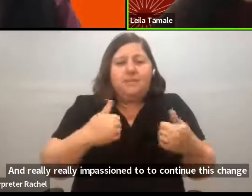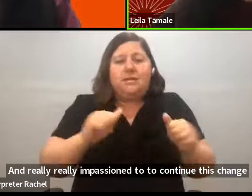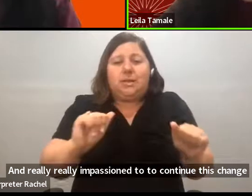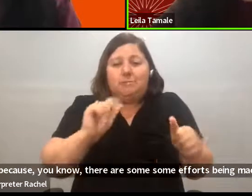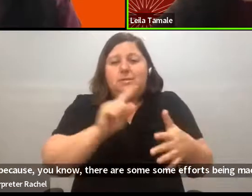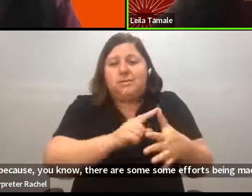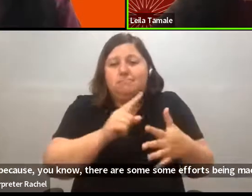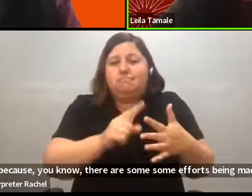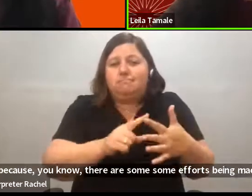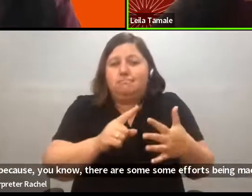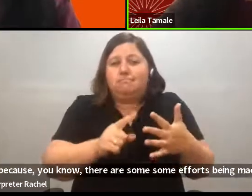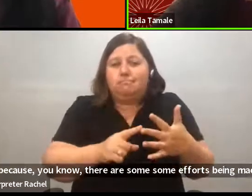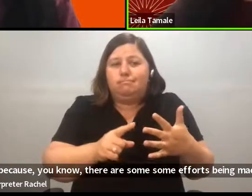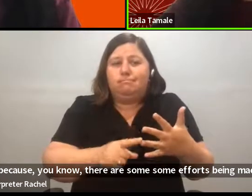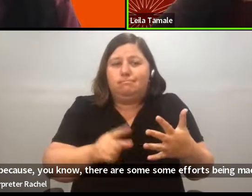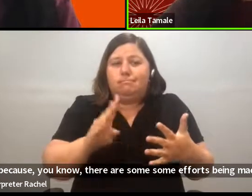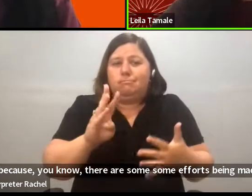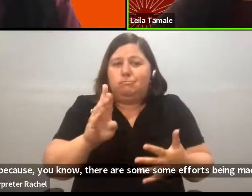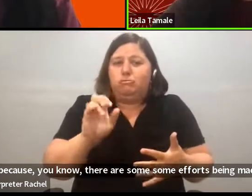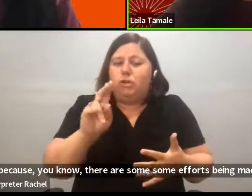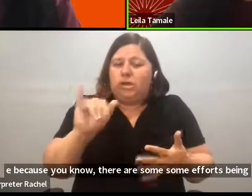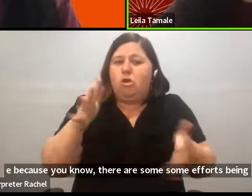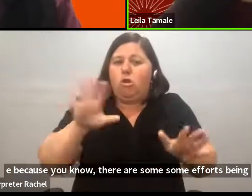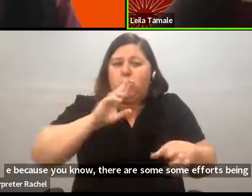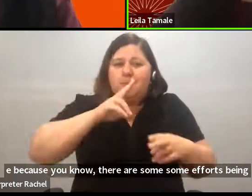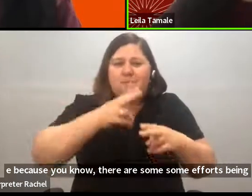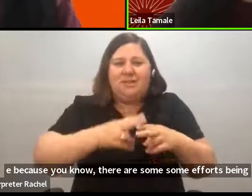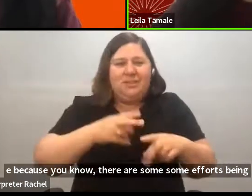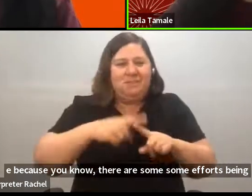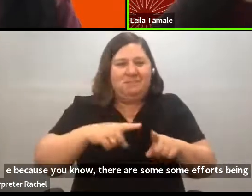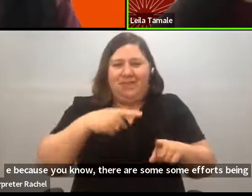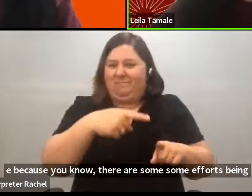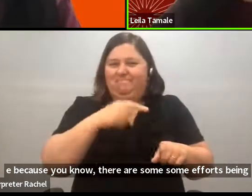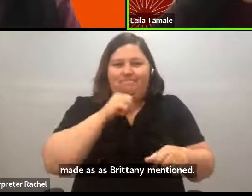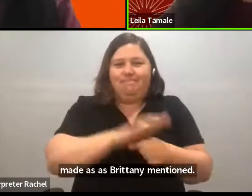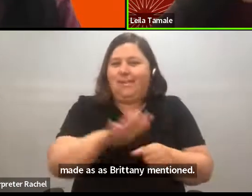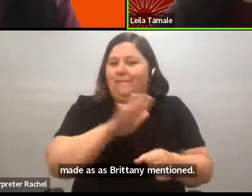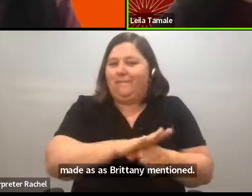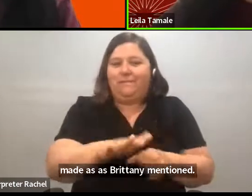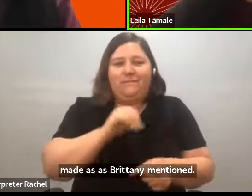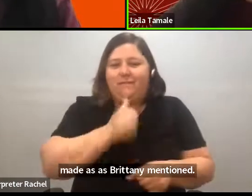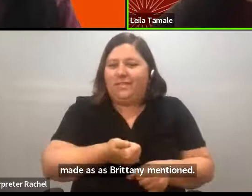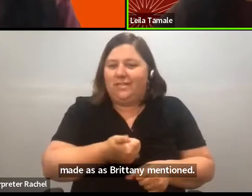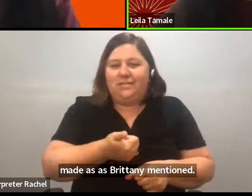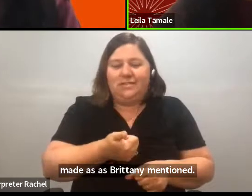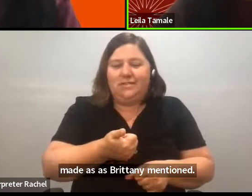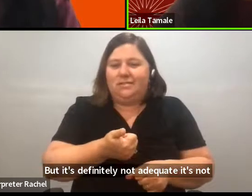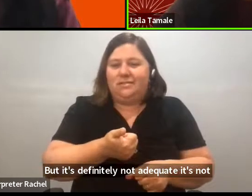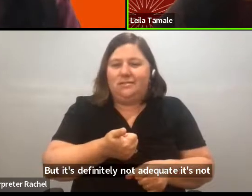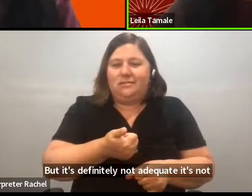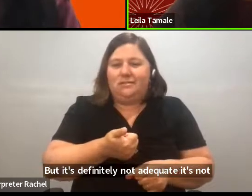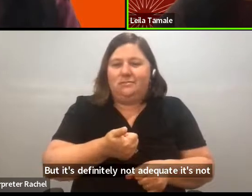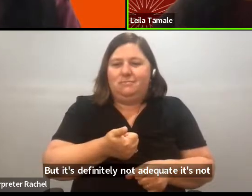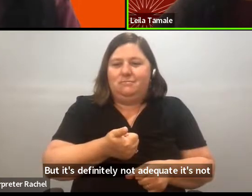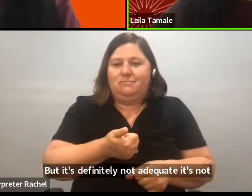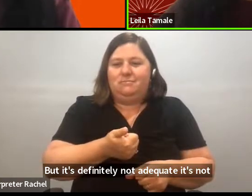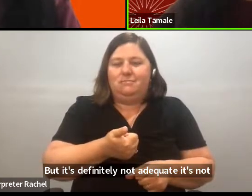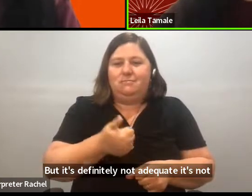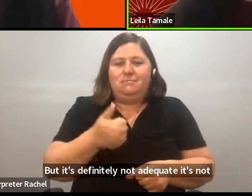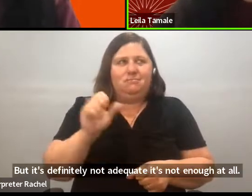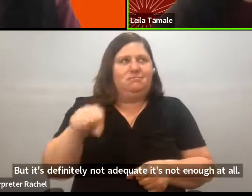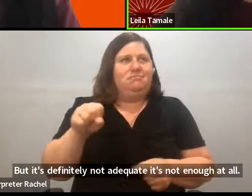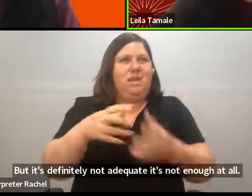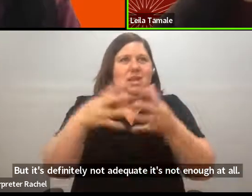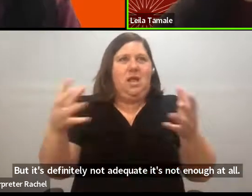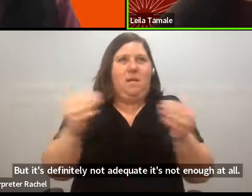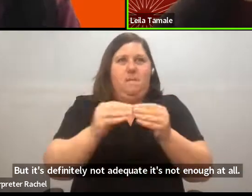Brittany mentioned, but it's definitely not adequate. It's not enough at all. And there's a lot